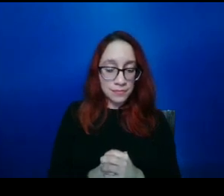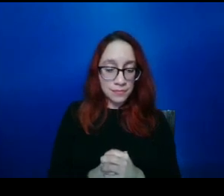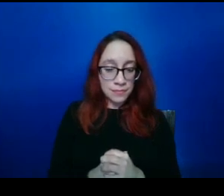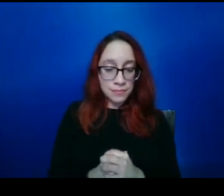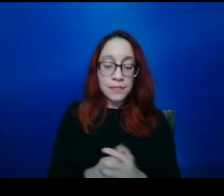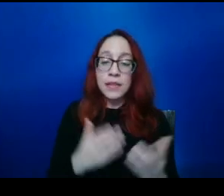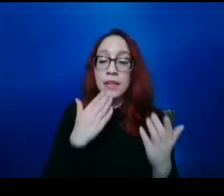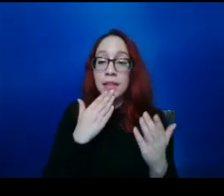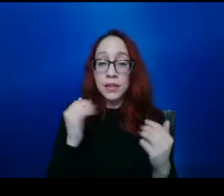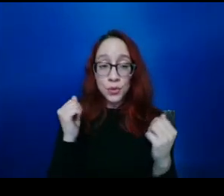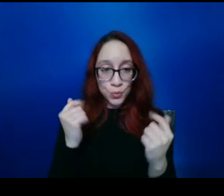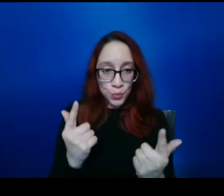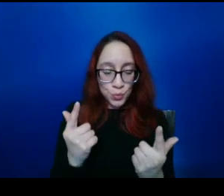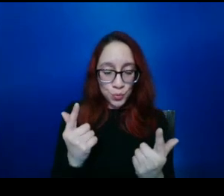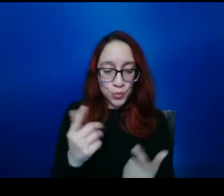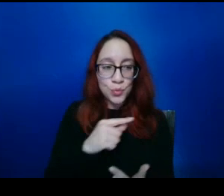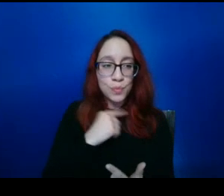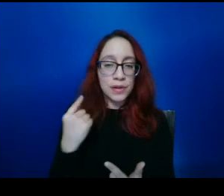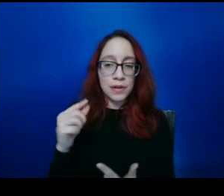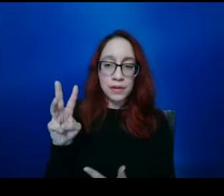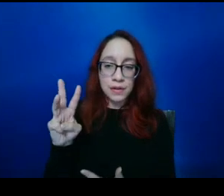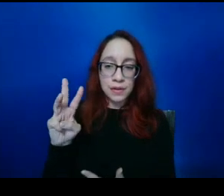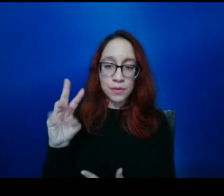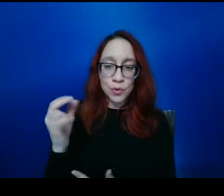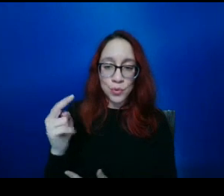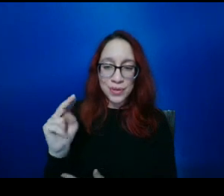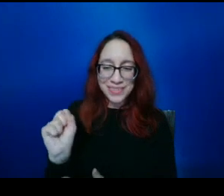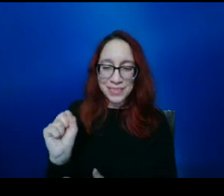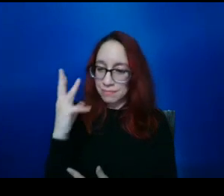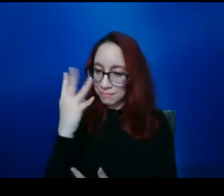Thank you, everyone. And Pastor Wiggins, that was beautiful. Thank you.